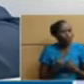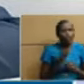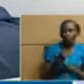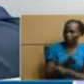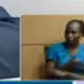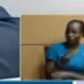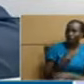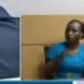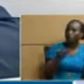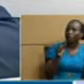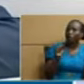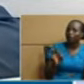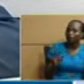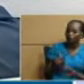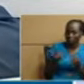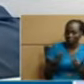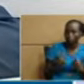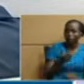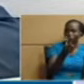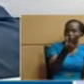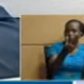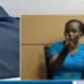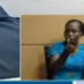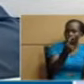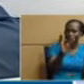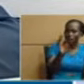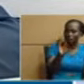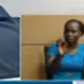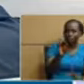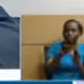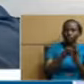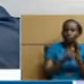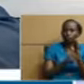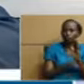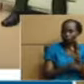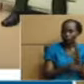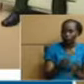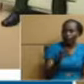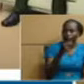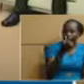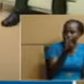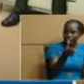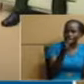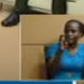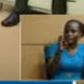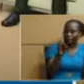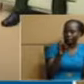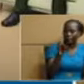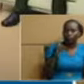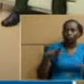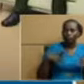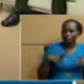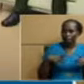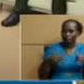to know NSSF only. Today we have 68 schemes. 68 schemes, retirement benefit